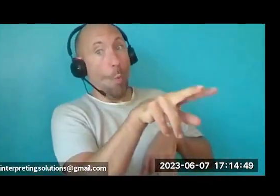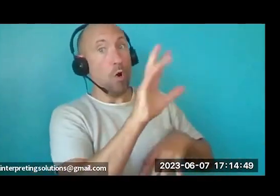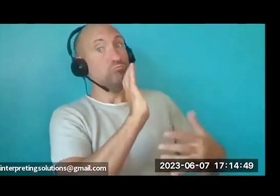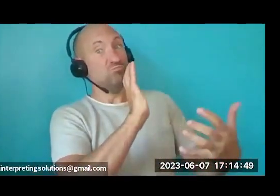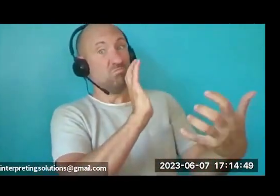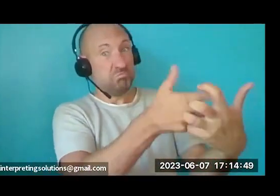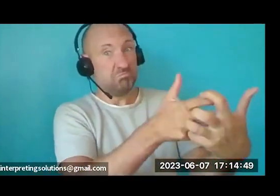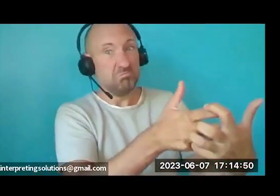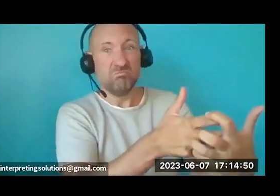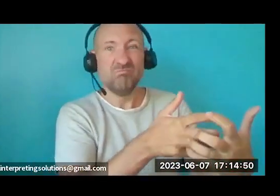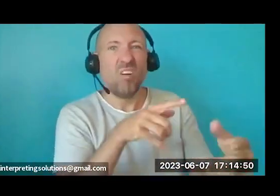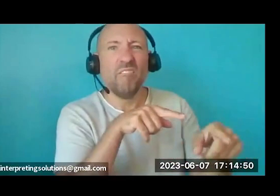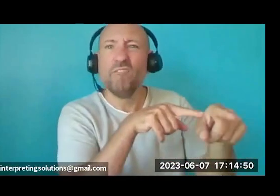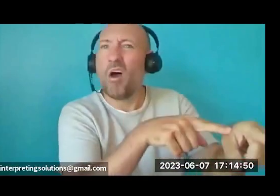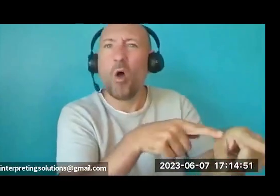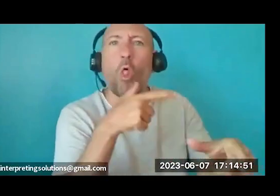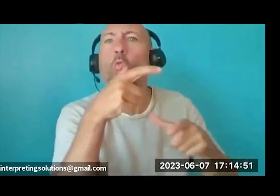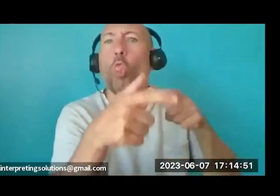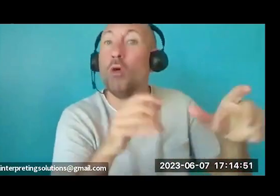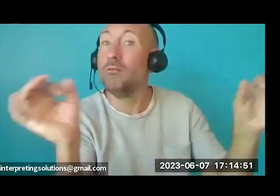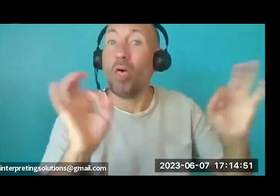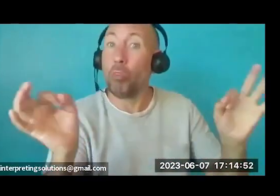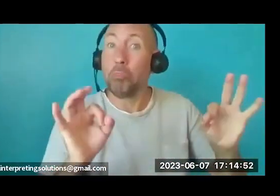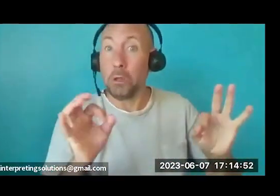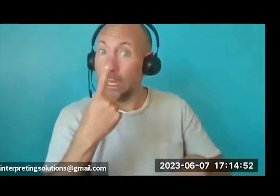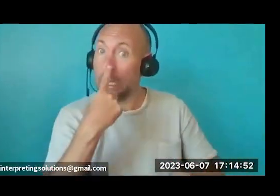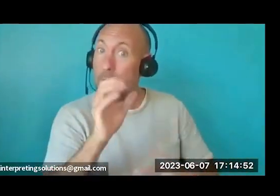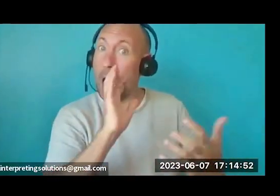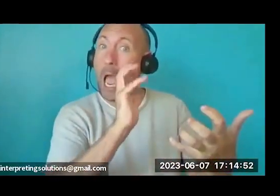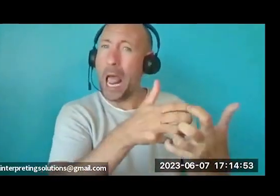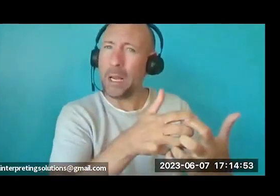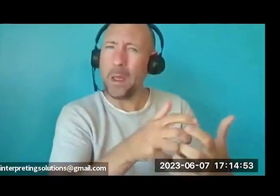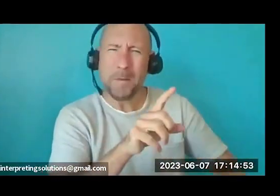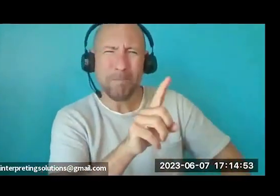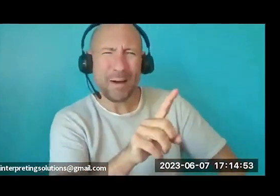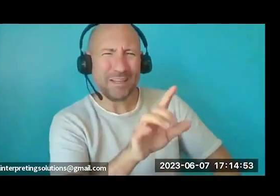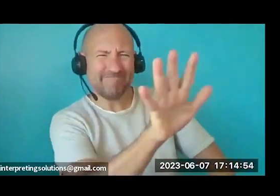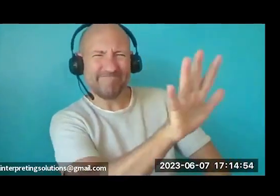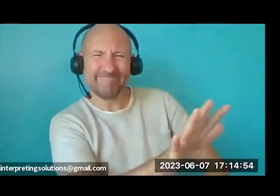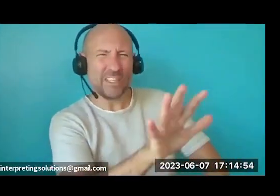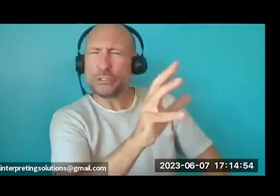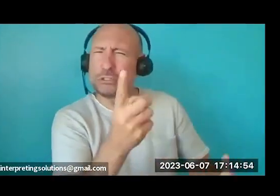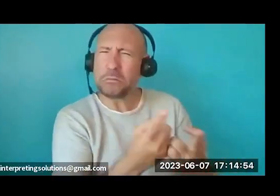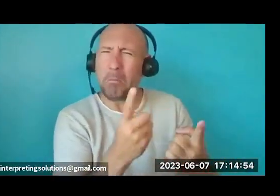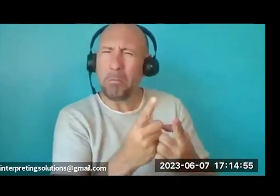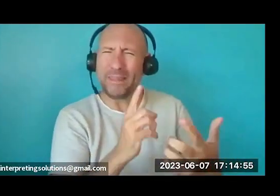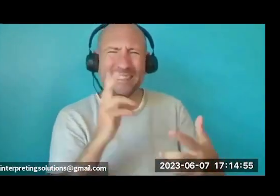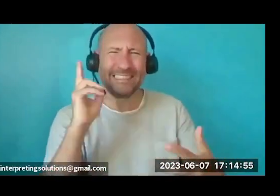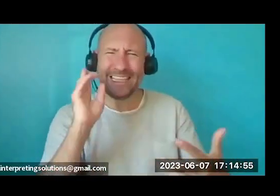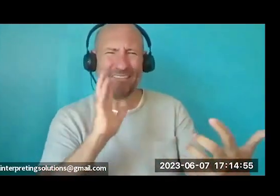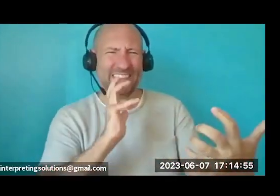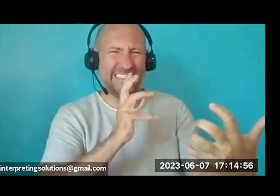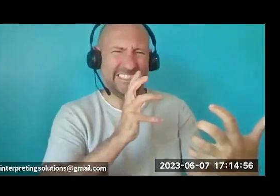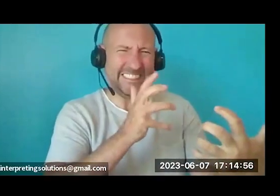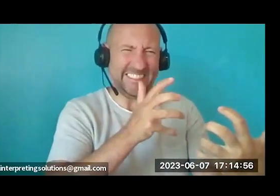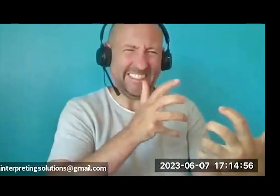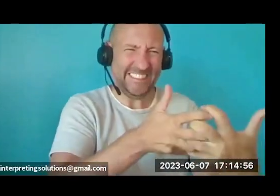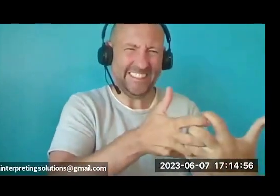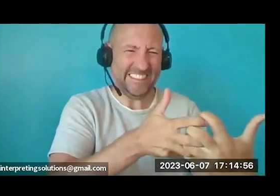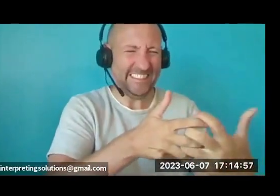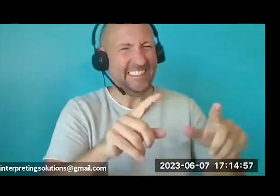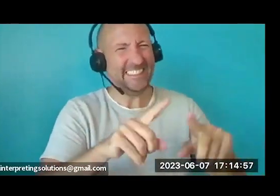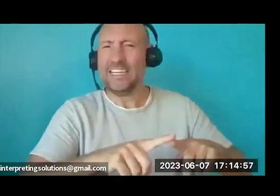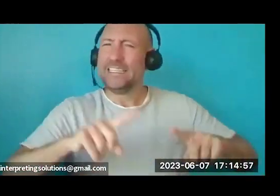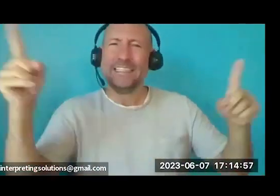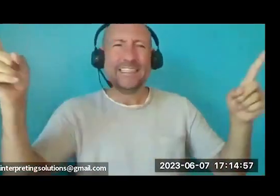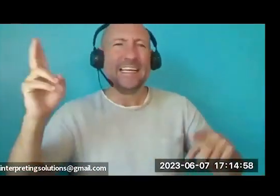to translate, but it is also true that something accessible is not automatically suitable. Deaf and hearing people have